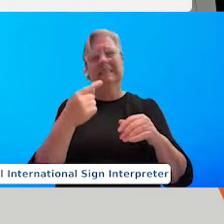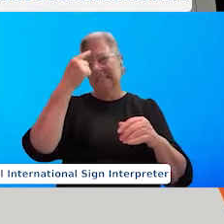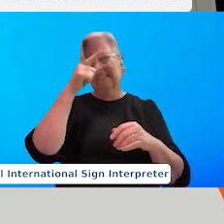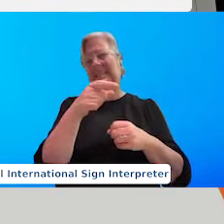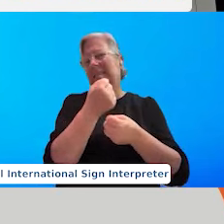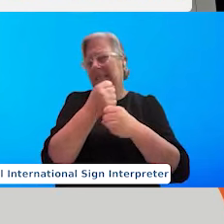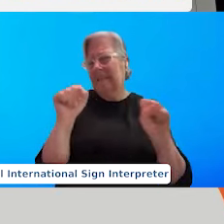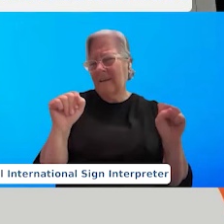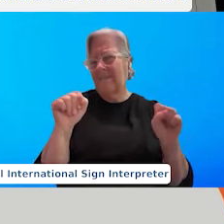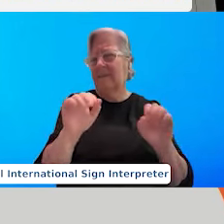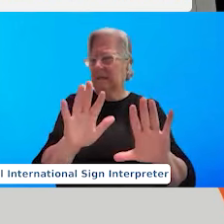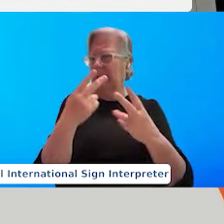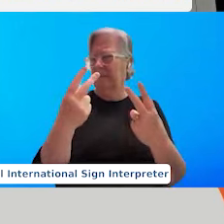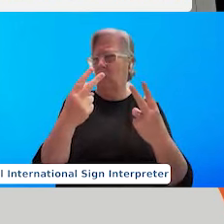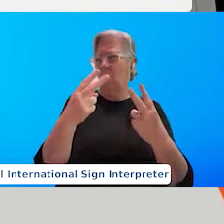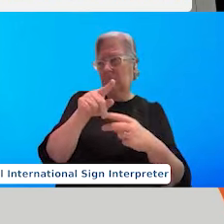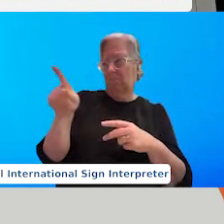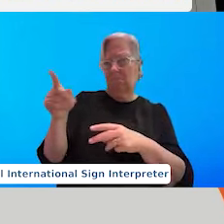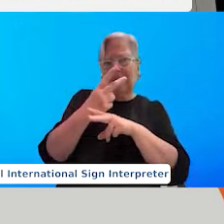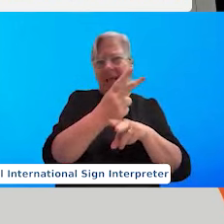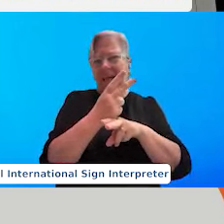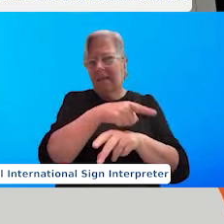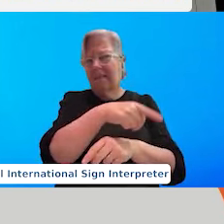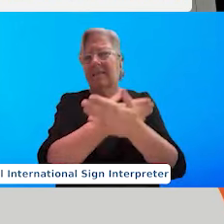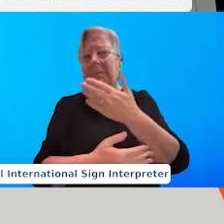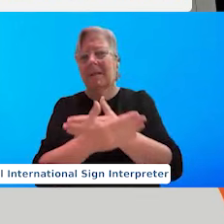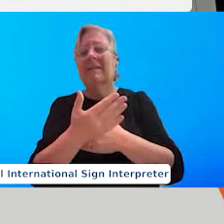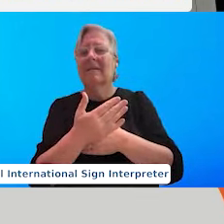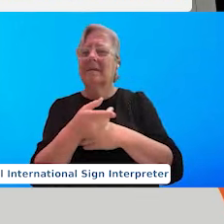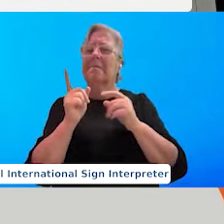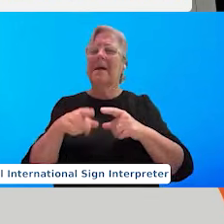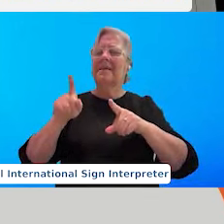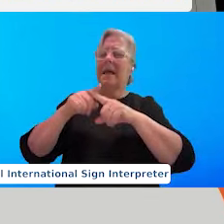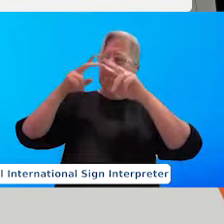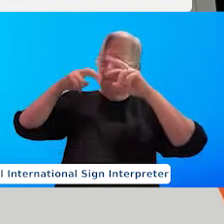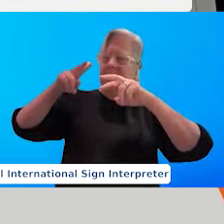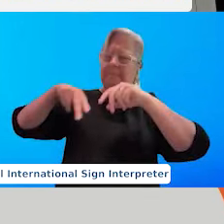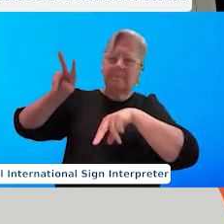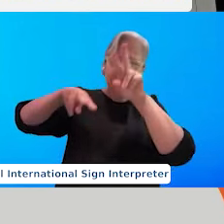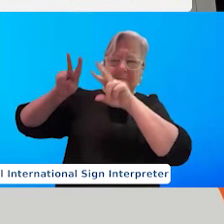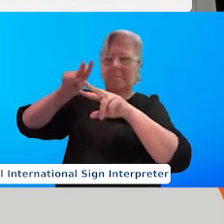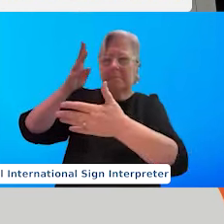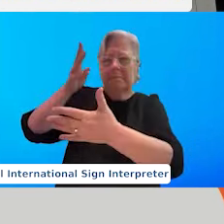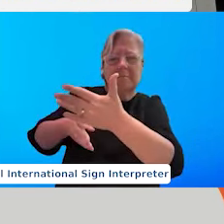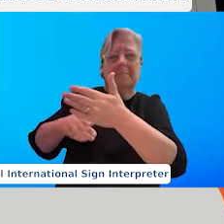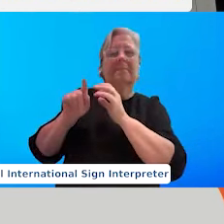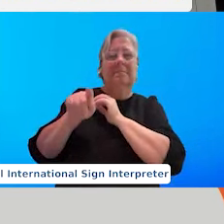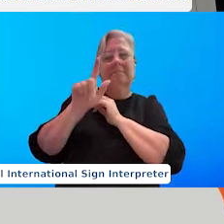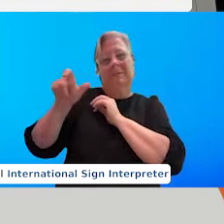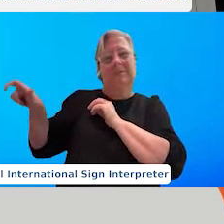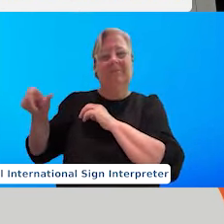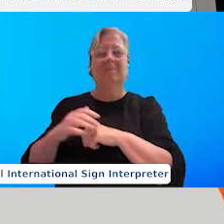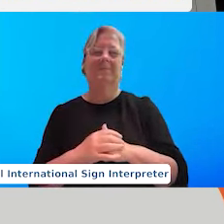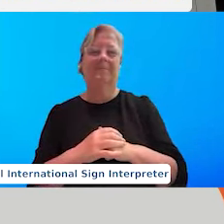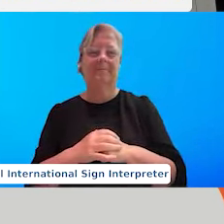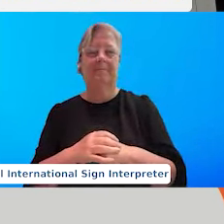or with their with anyone who are ready to live or to take care of this group of people.